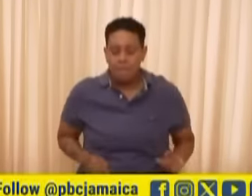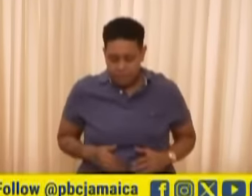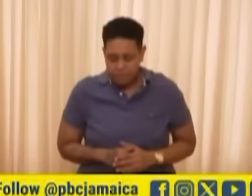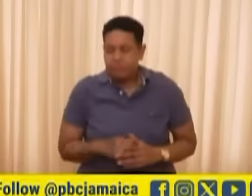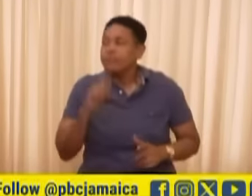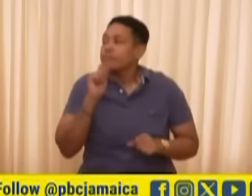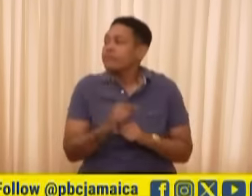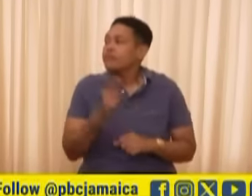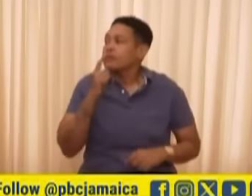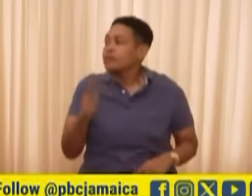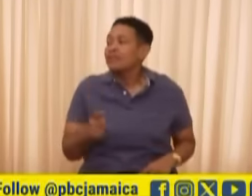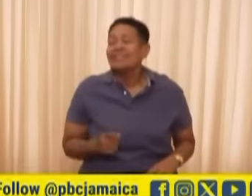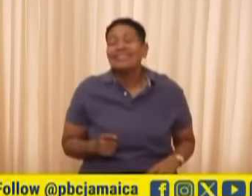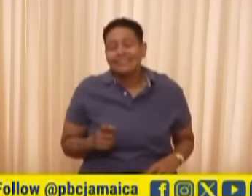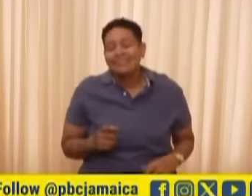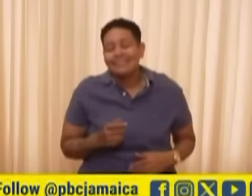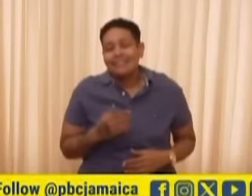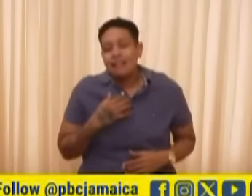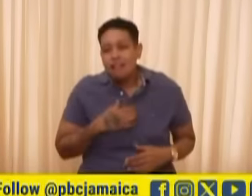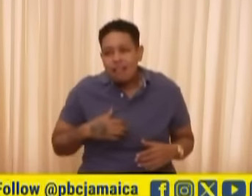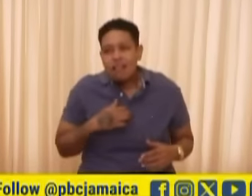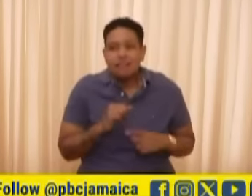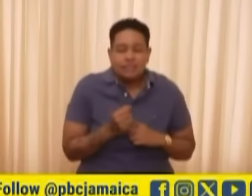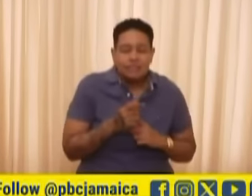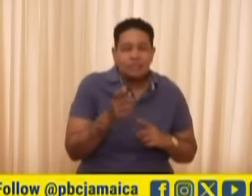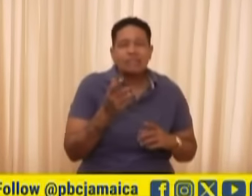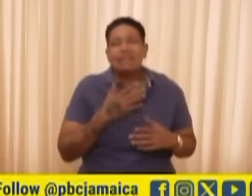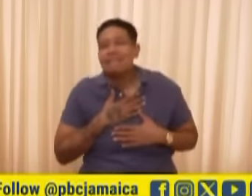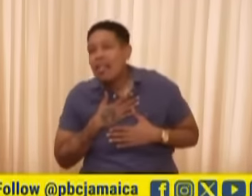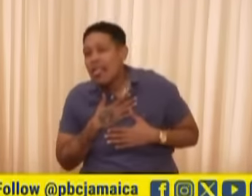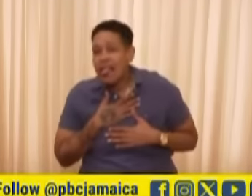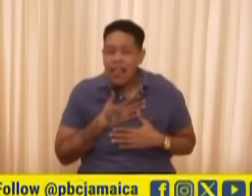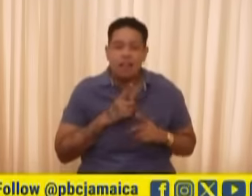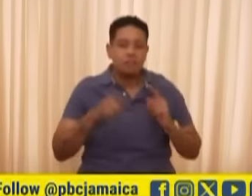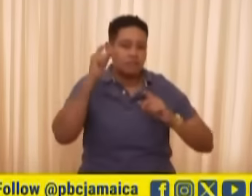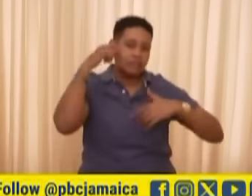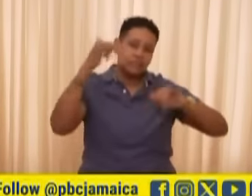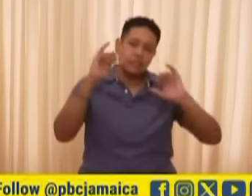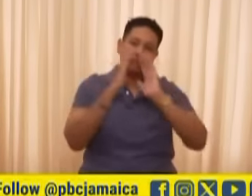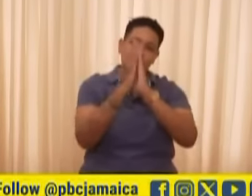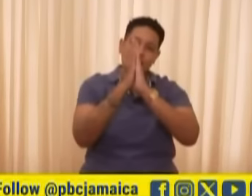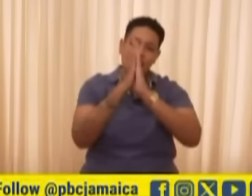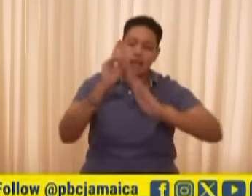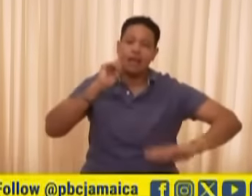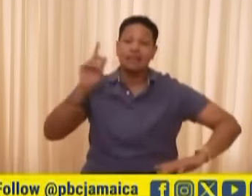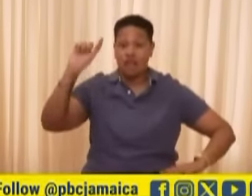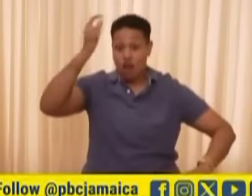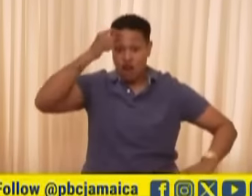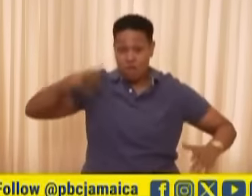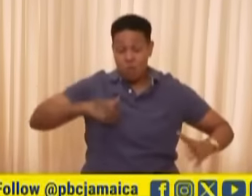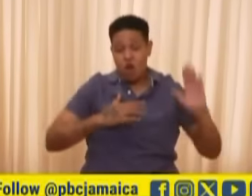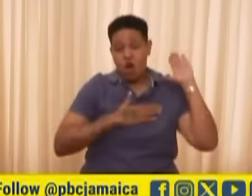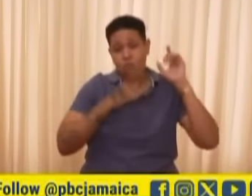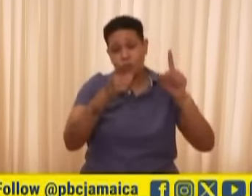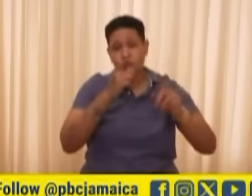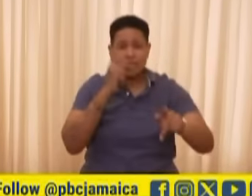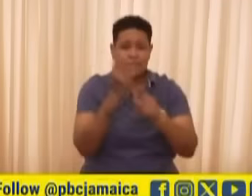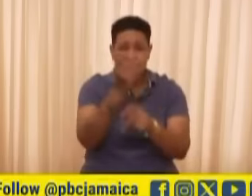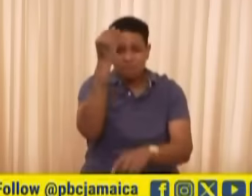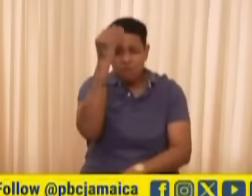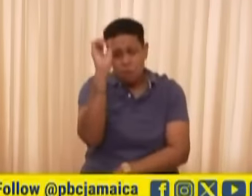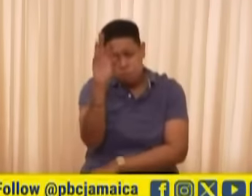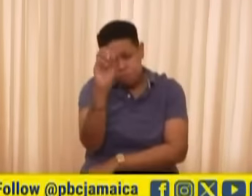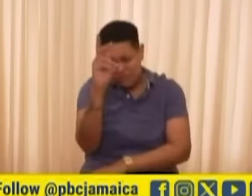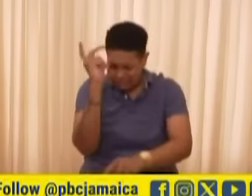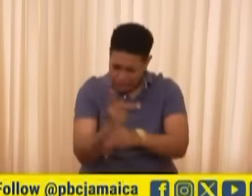it is a dire situation, but we continue to pray. And as an administration, we commit to you that we'll continue to keep you informed.